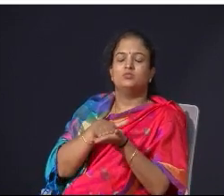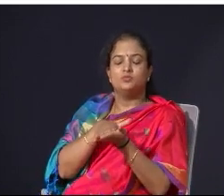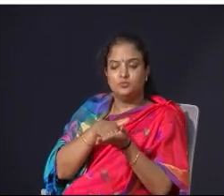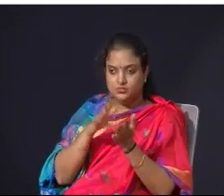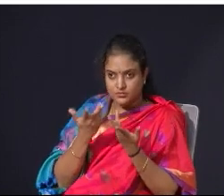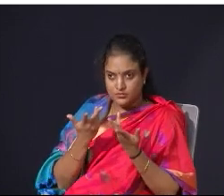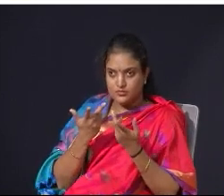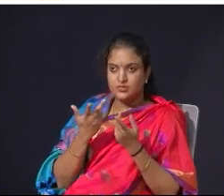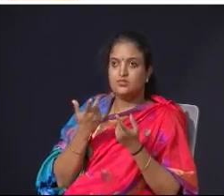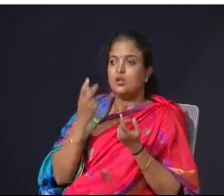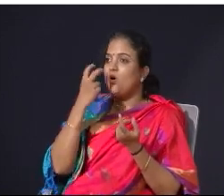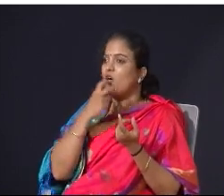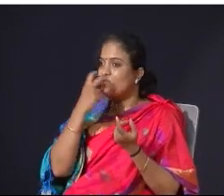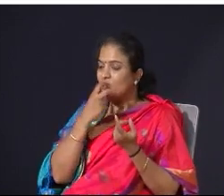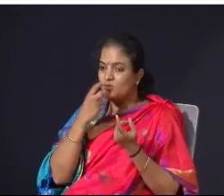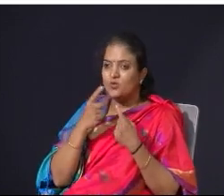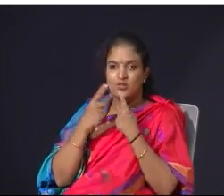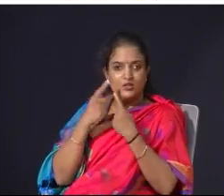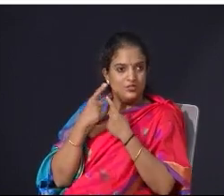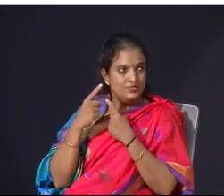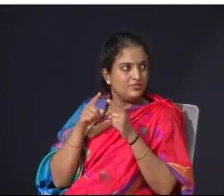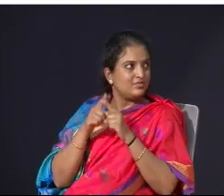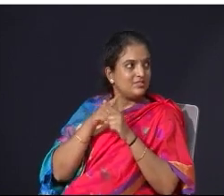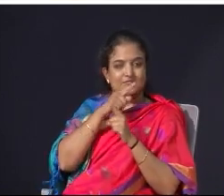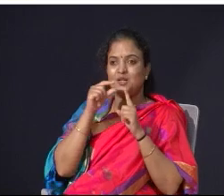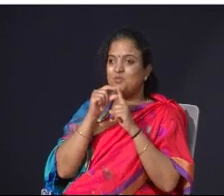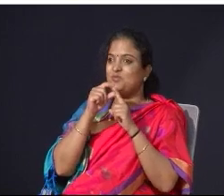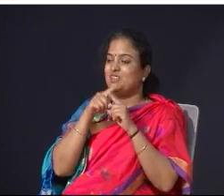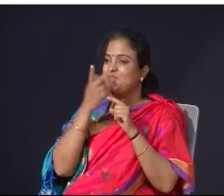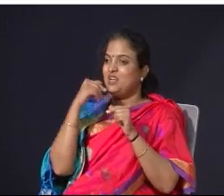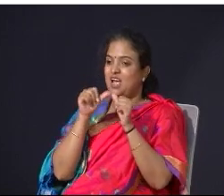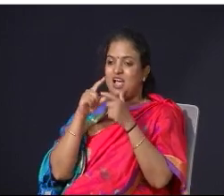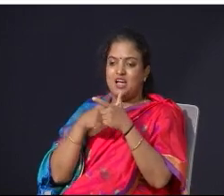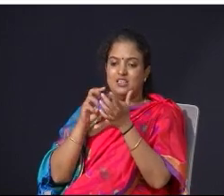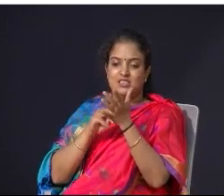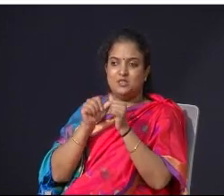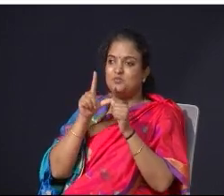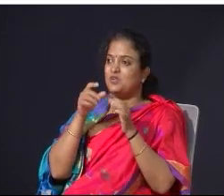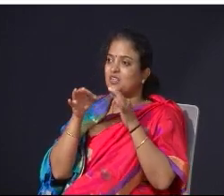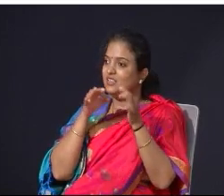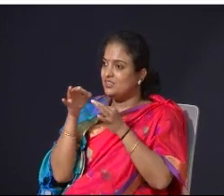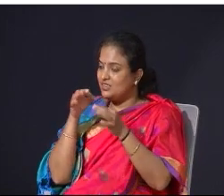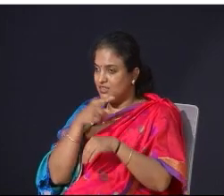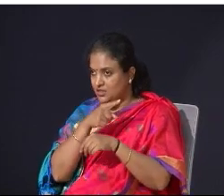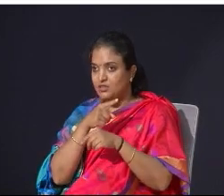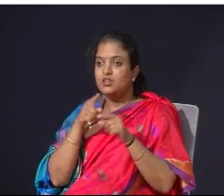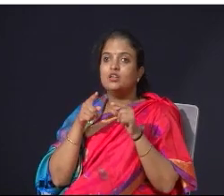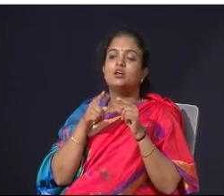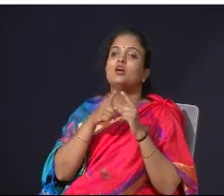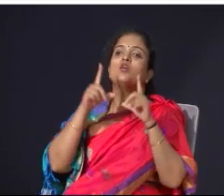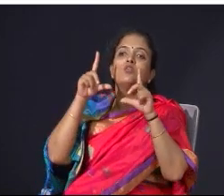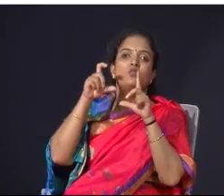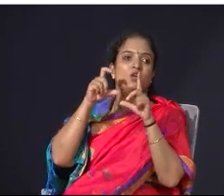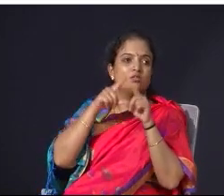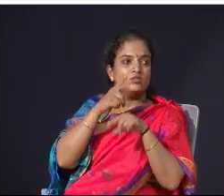with the auditory. Just now, Mr. Ajmal, the presentation that he gave, he spoke so much about it. The photographer, I think